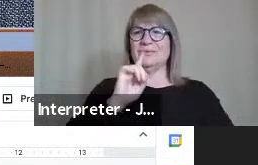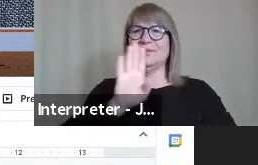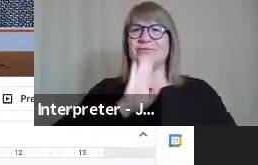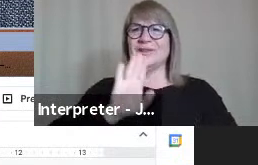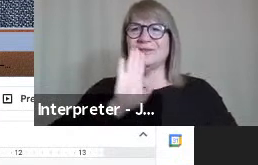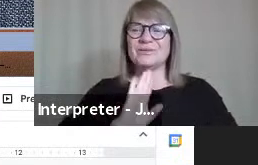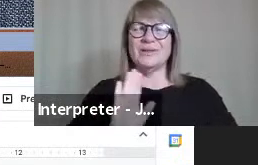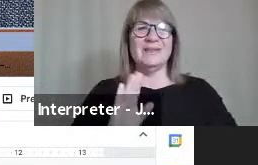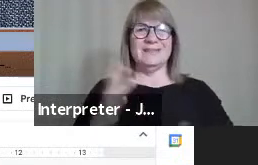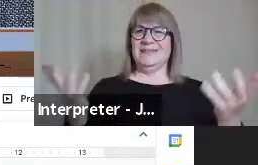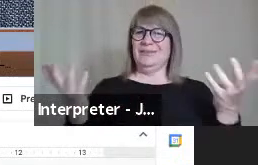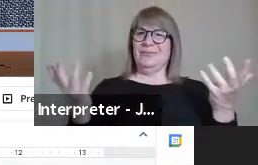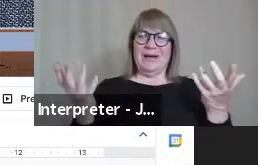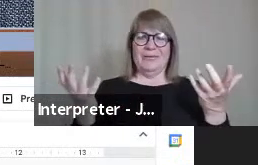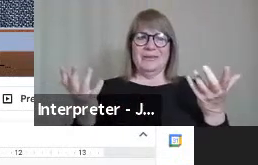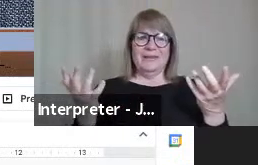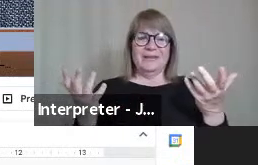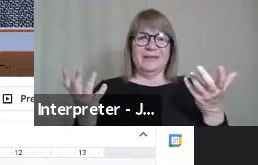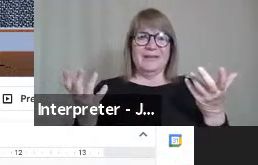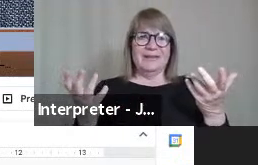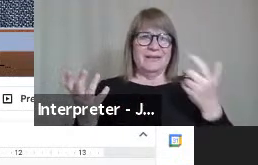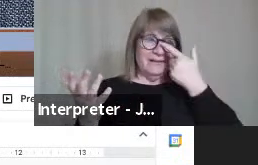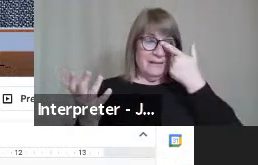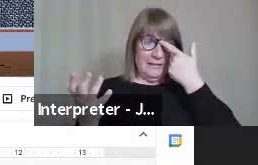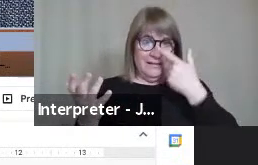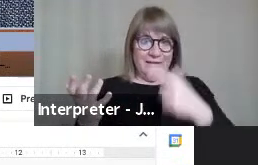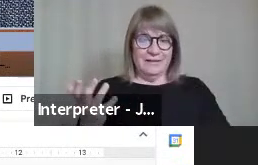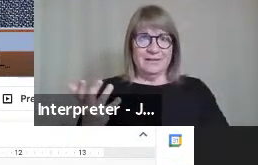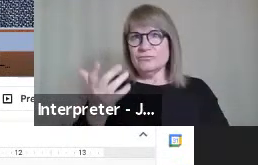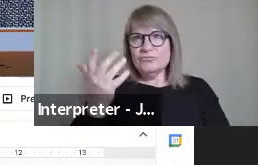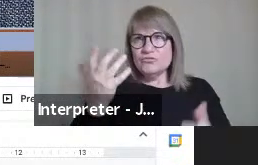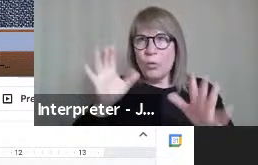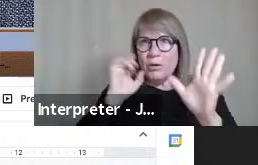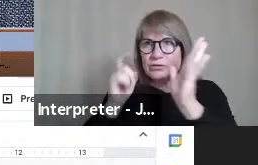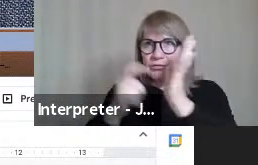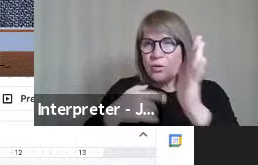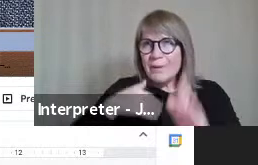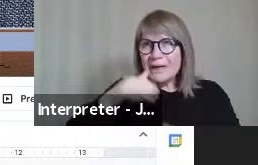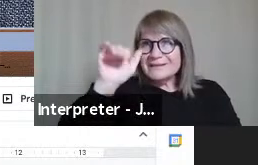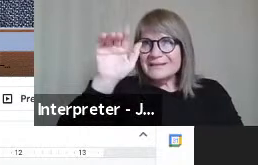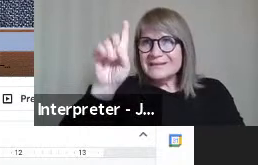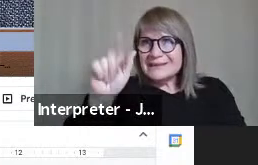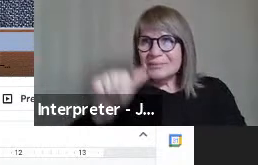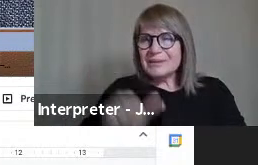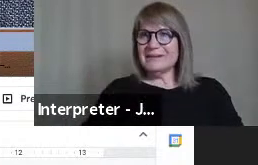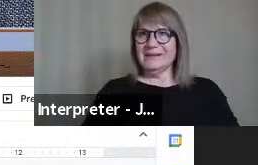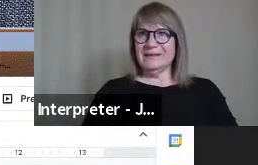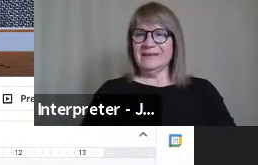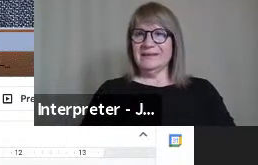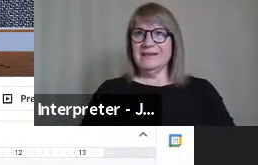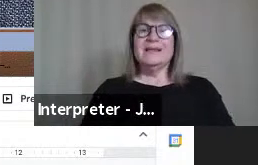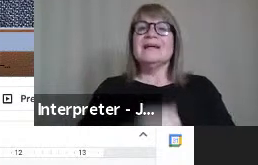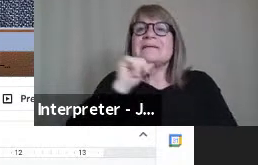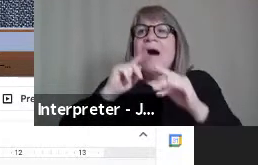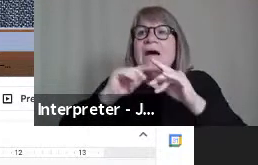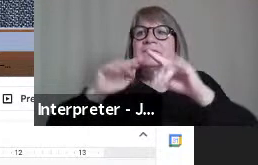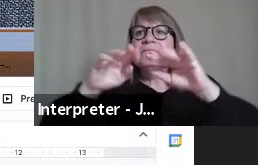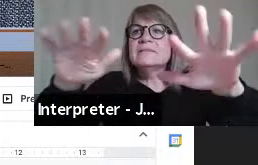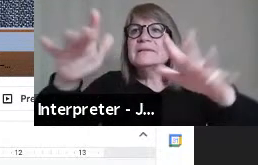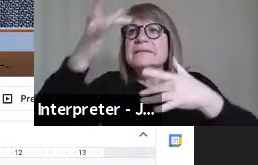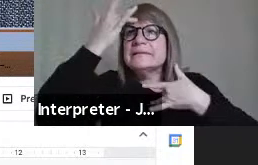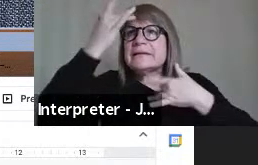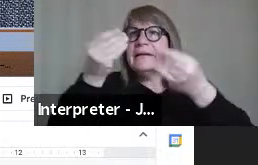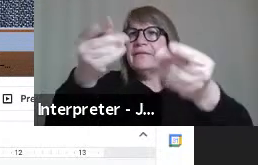it's just like wow you know you're not going to catch my disability right your child is not going to catch my disability either